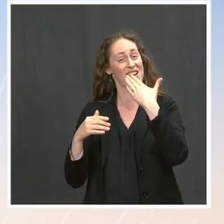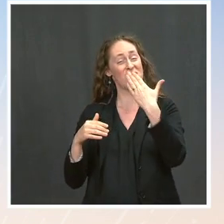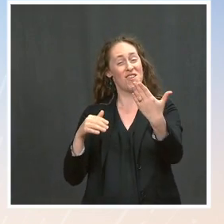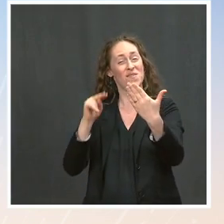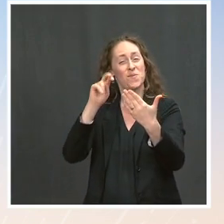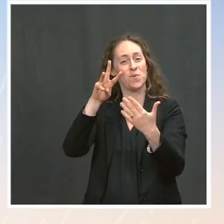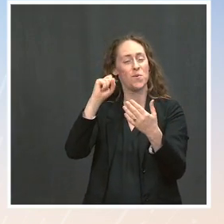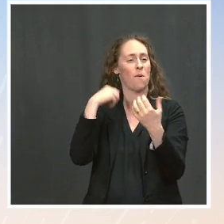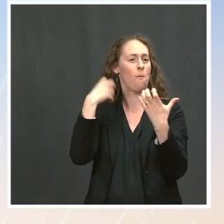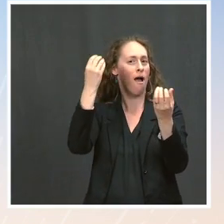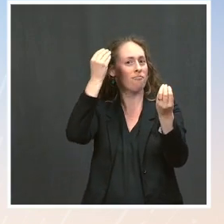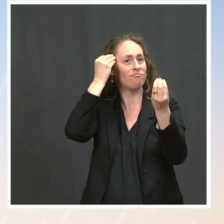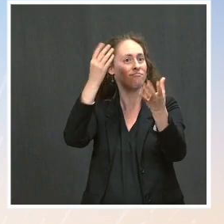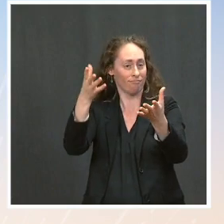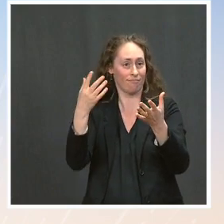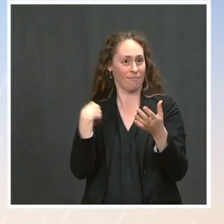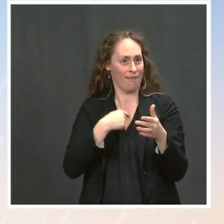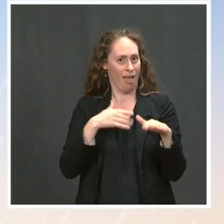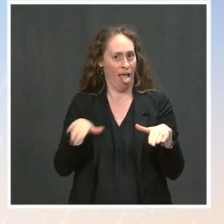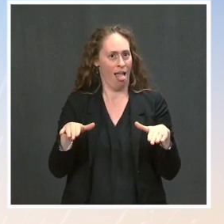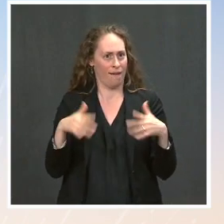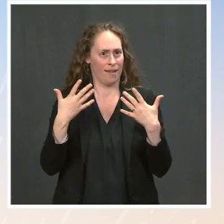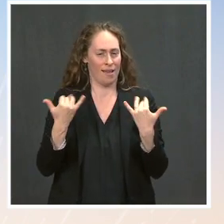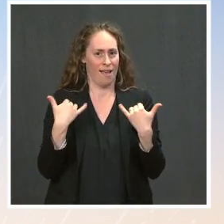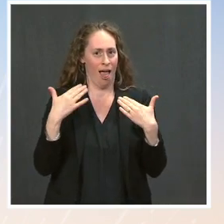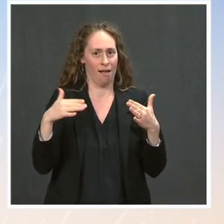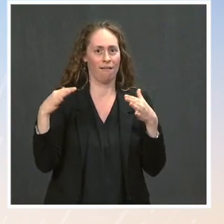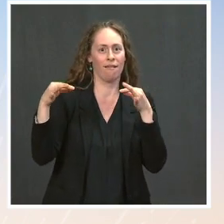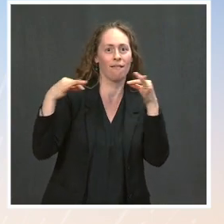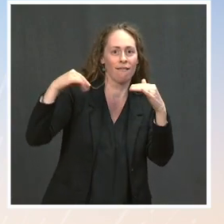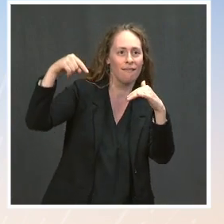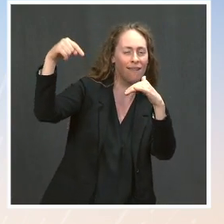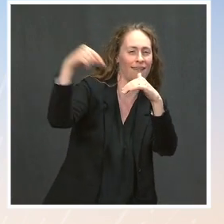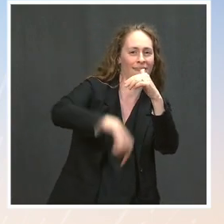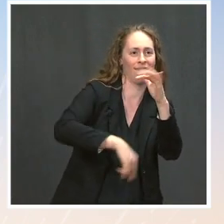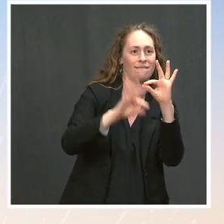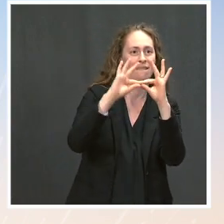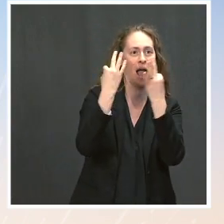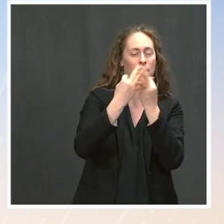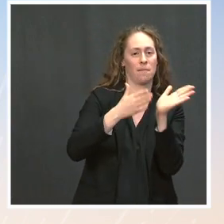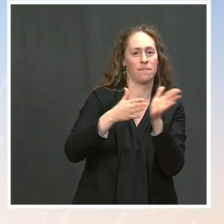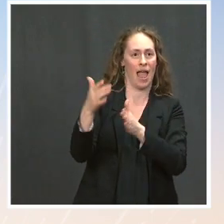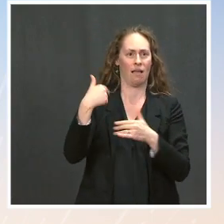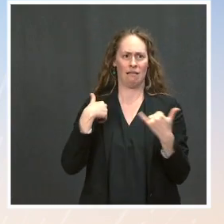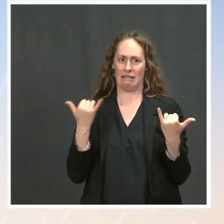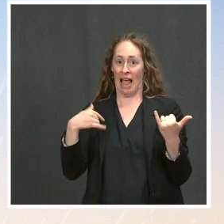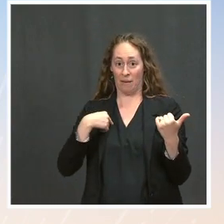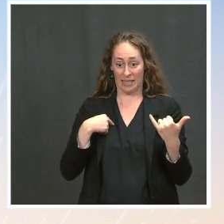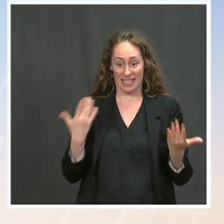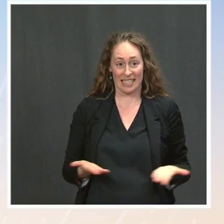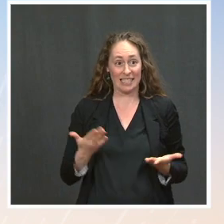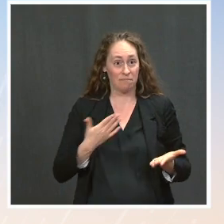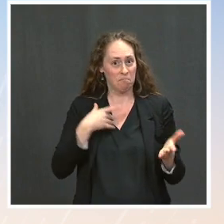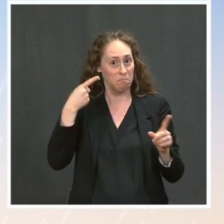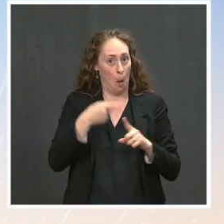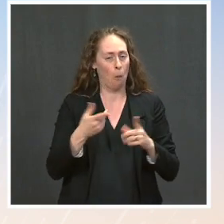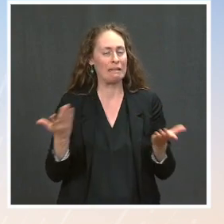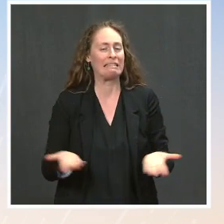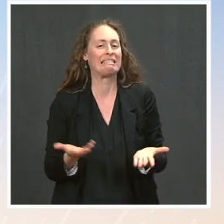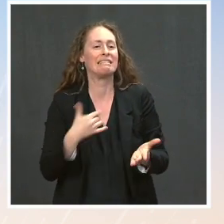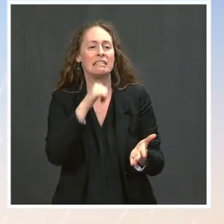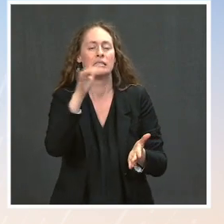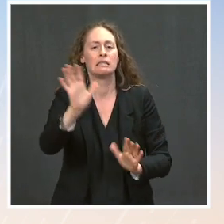out the families plan yet, and I'm not going to do it at the podium right now, I am not going to